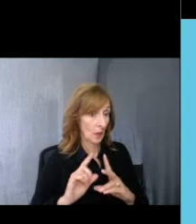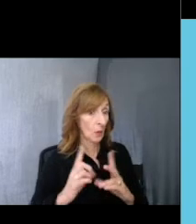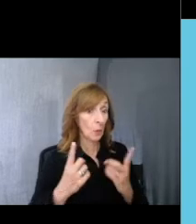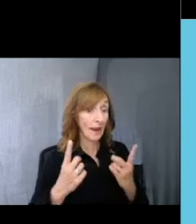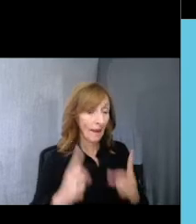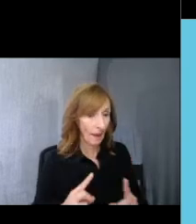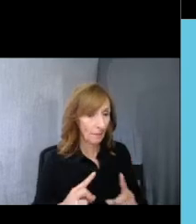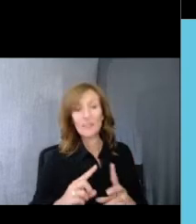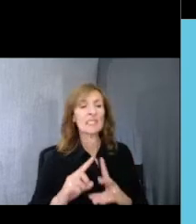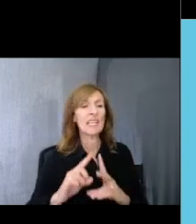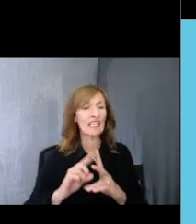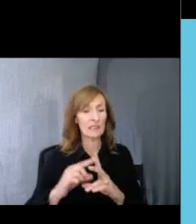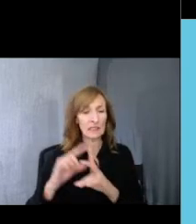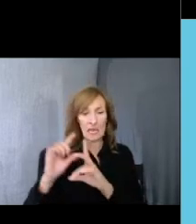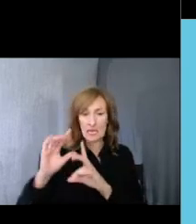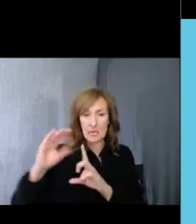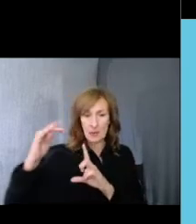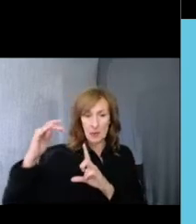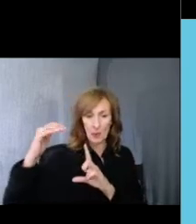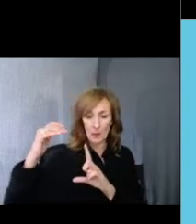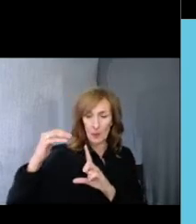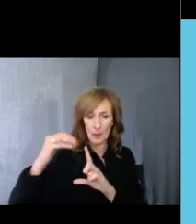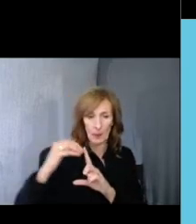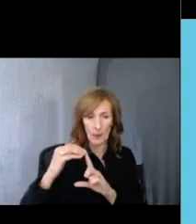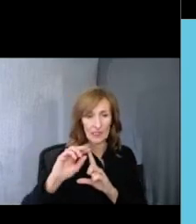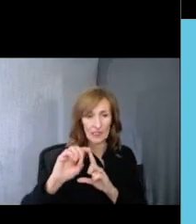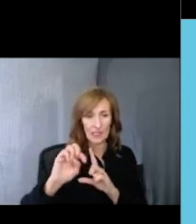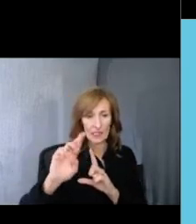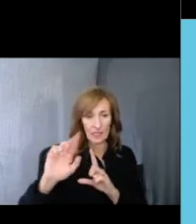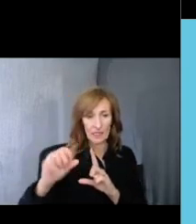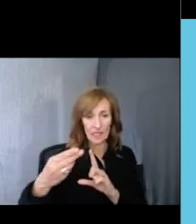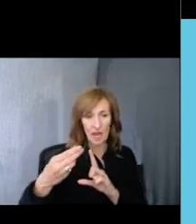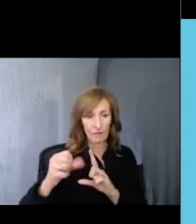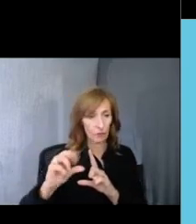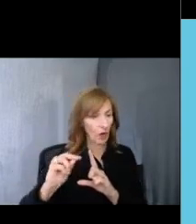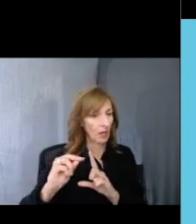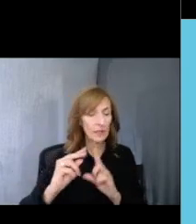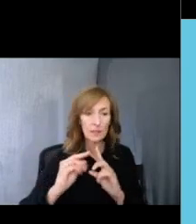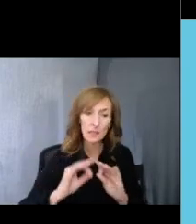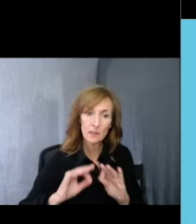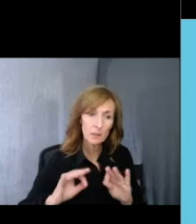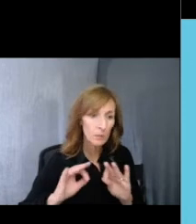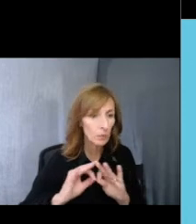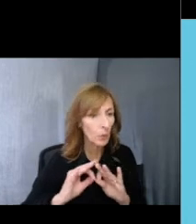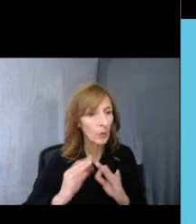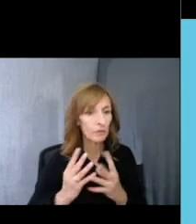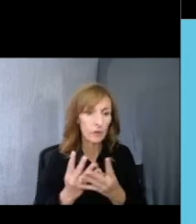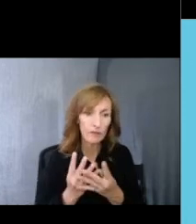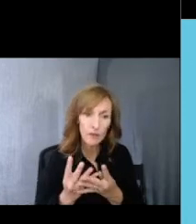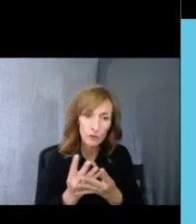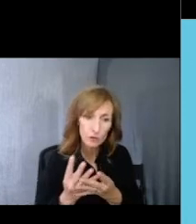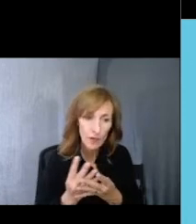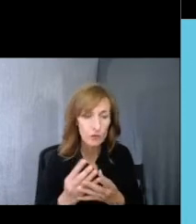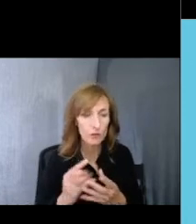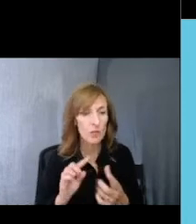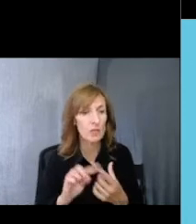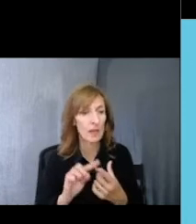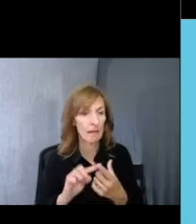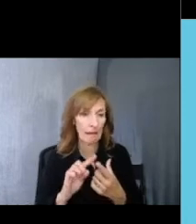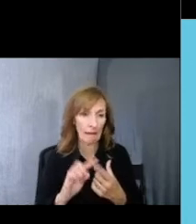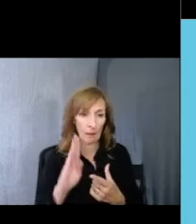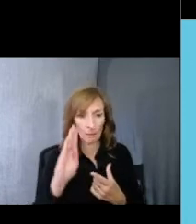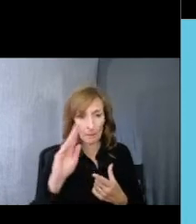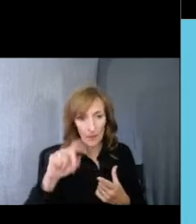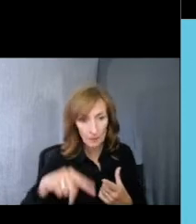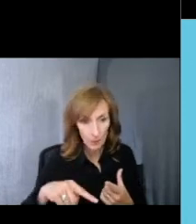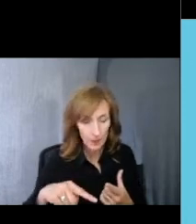that area is very, very important for, again, filtration. That's where some of the blood pressure stuff is happening. And then